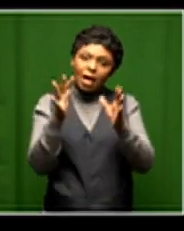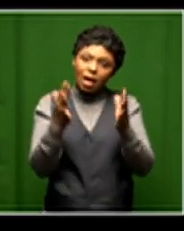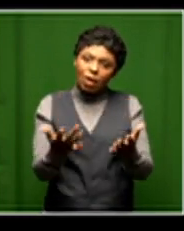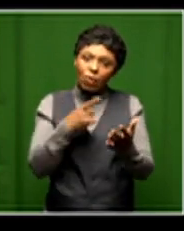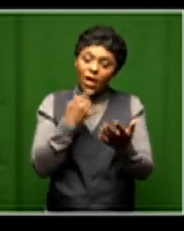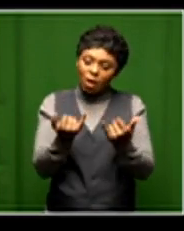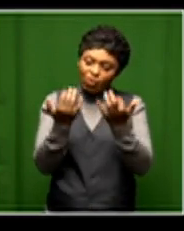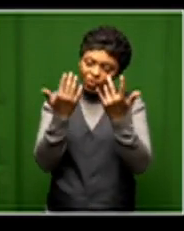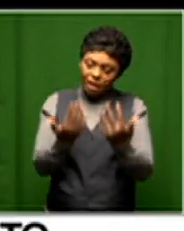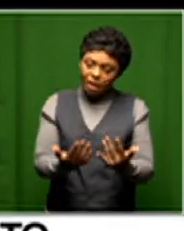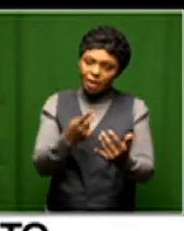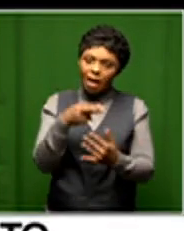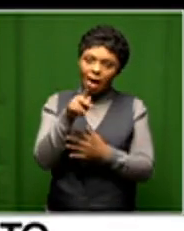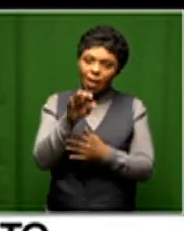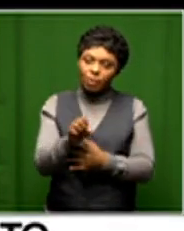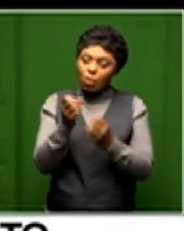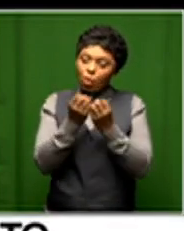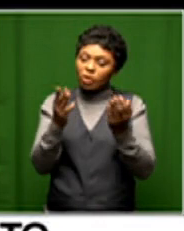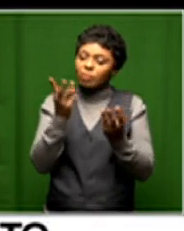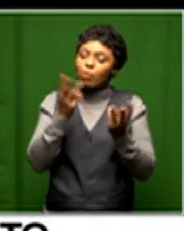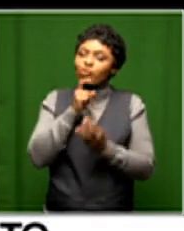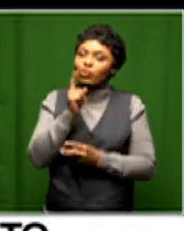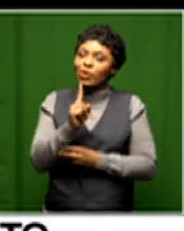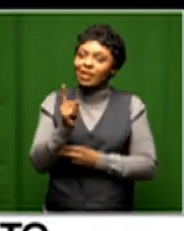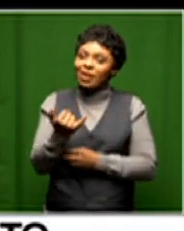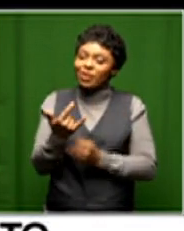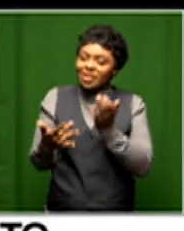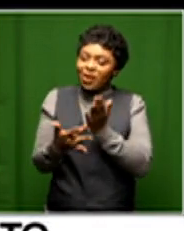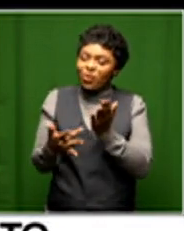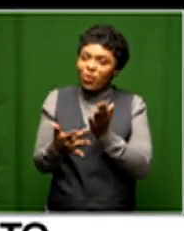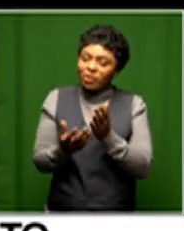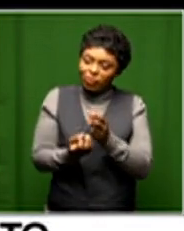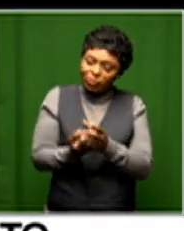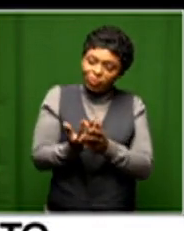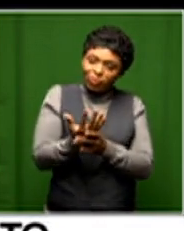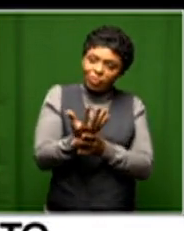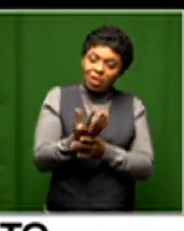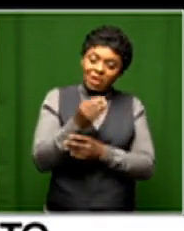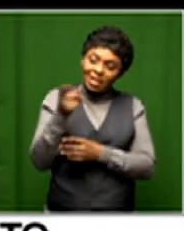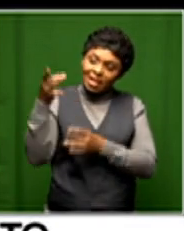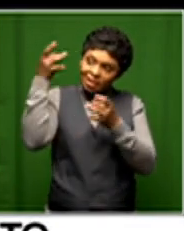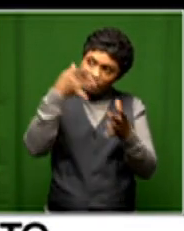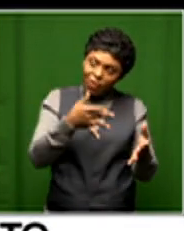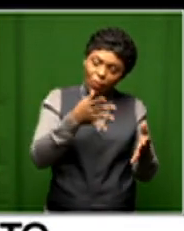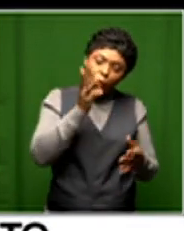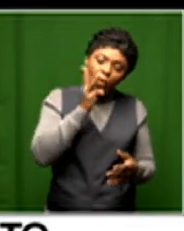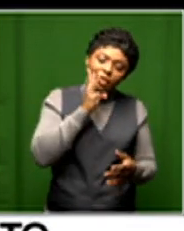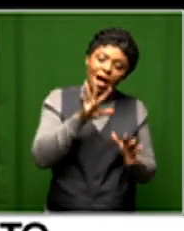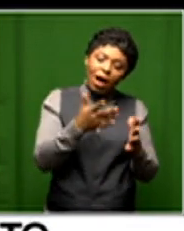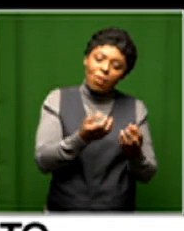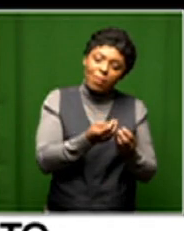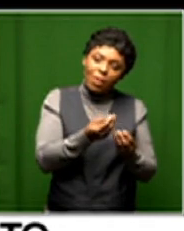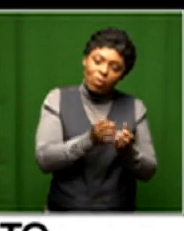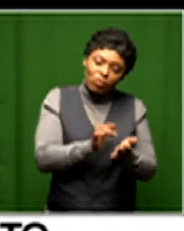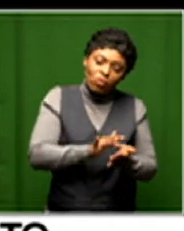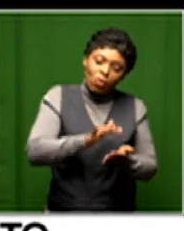people use technology to plant, because you do not just irrigate and waste water. It tells you the amount of water that is needed by that